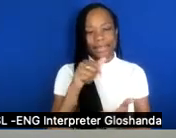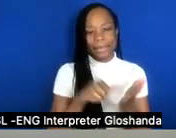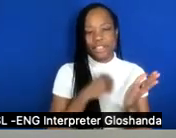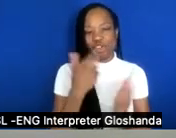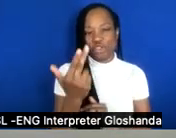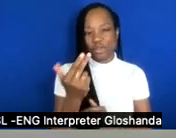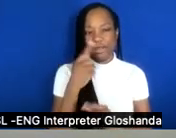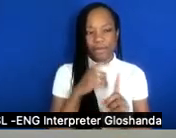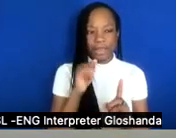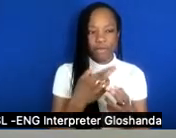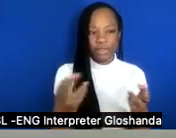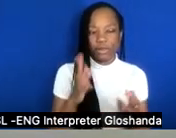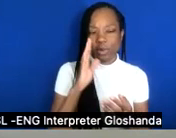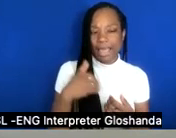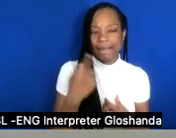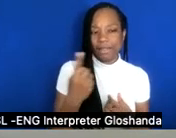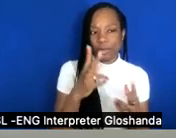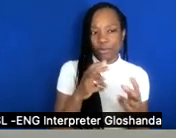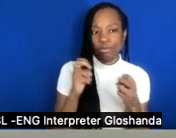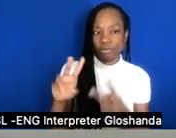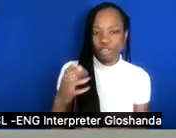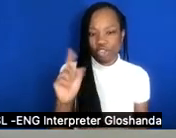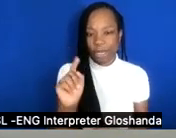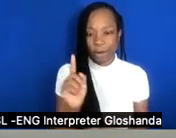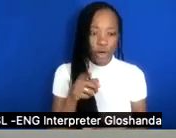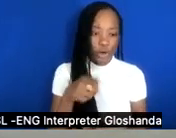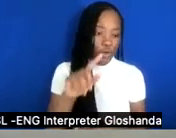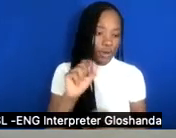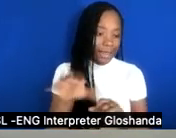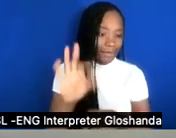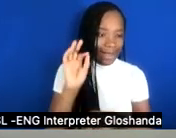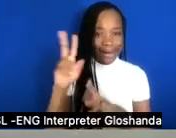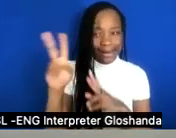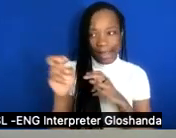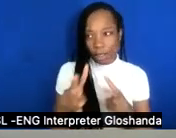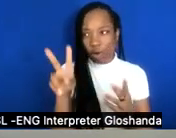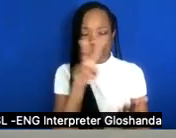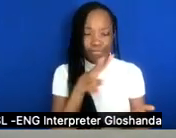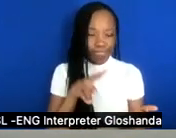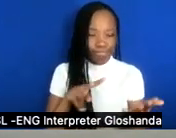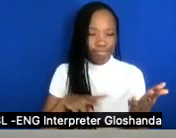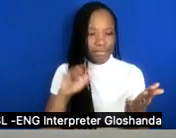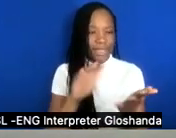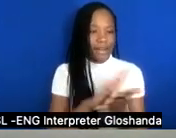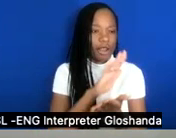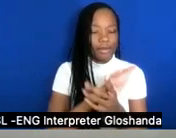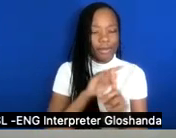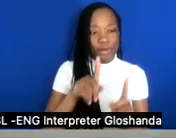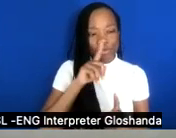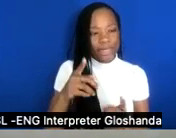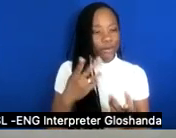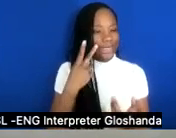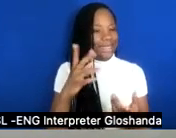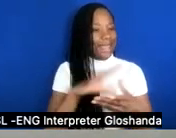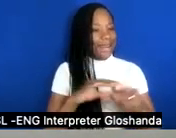we'll have someone put in the chat where you can find this and download it and look through it. But we really want to stay rooted in that narrative is